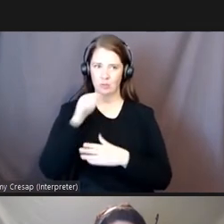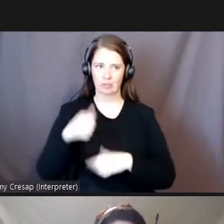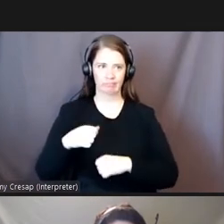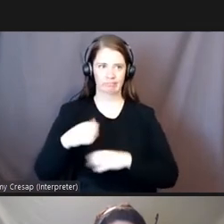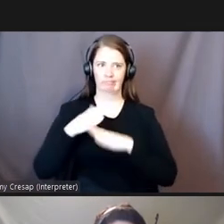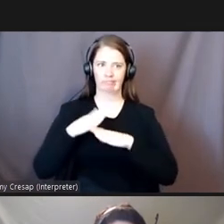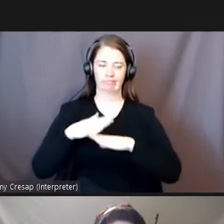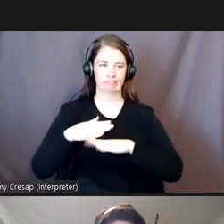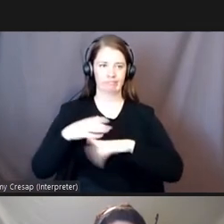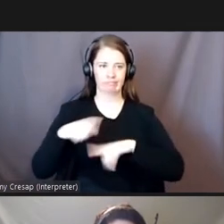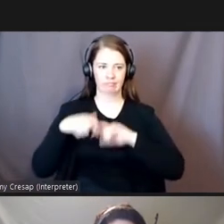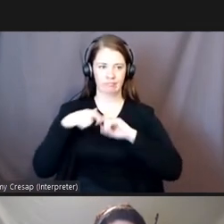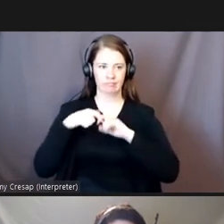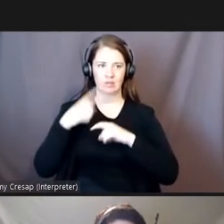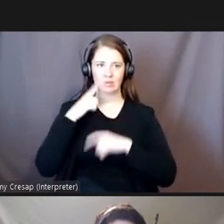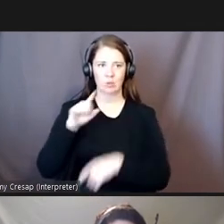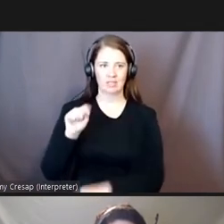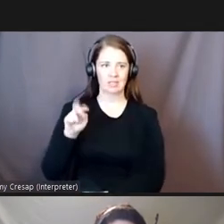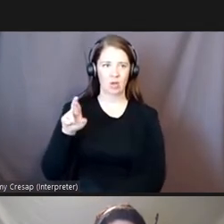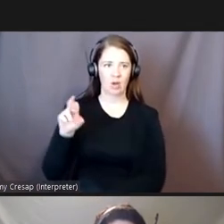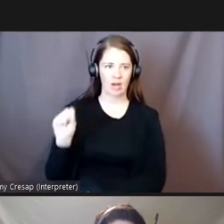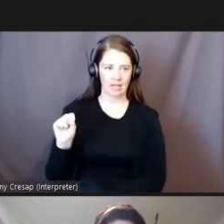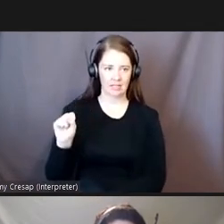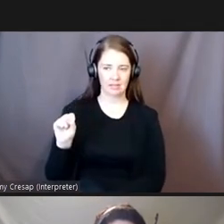telecommunications relay services, or TRS.